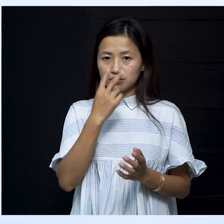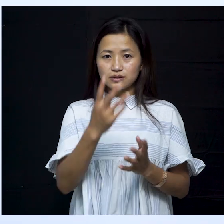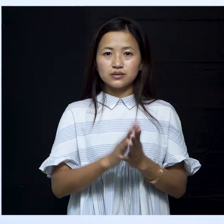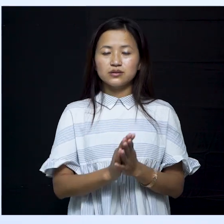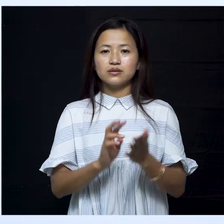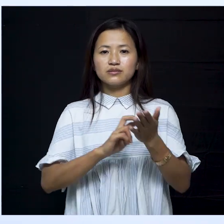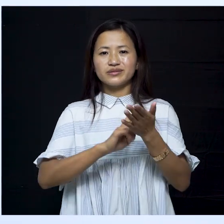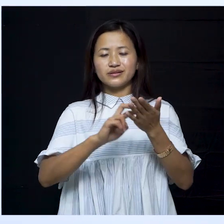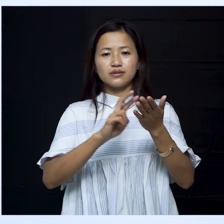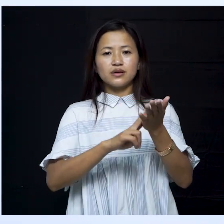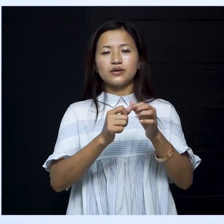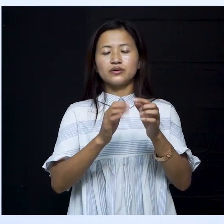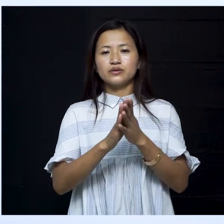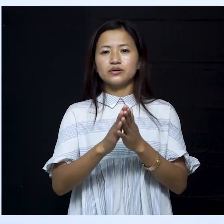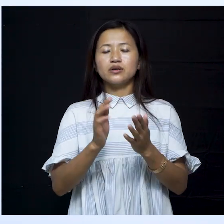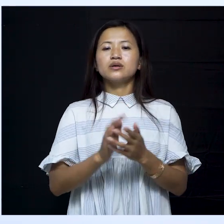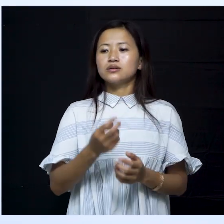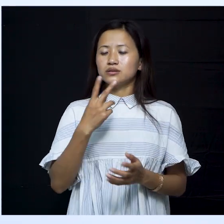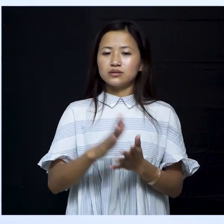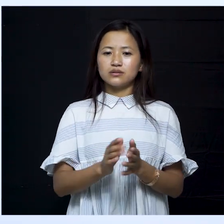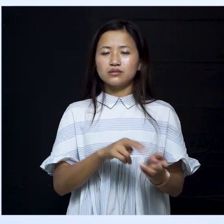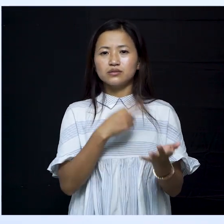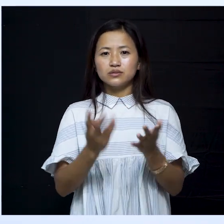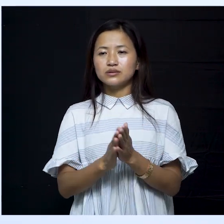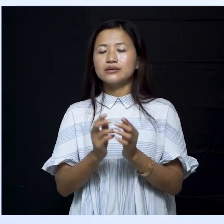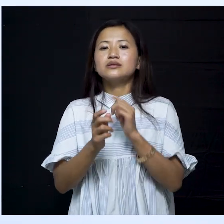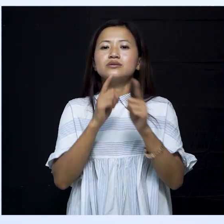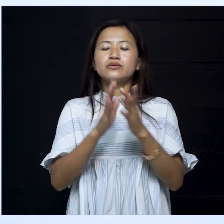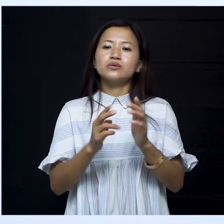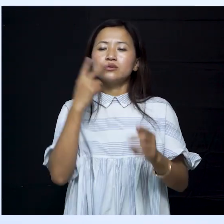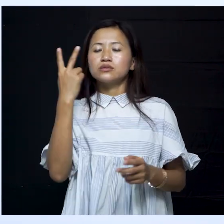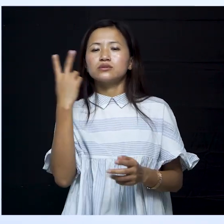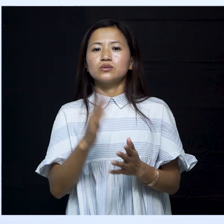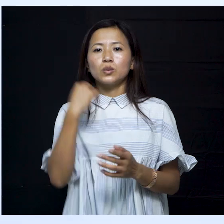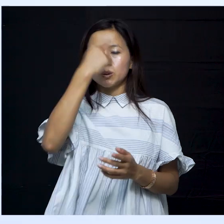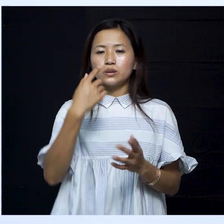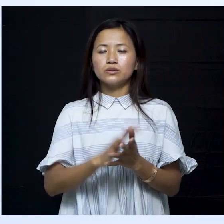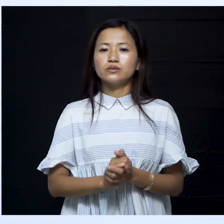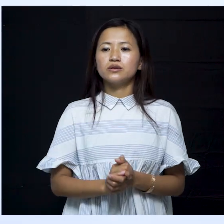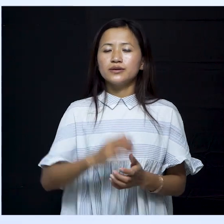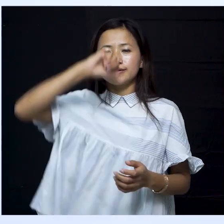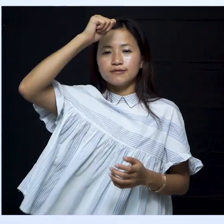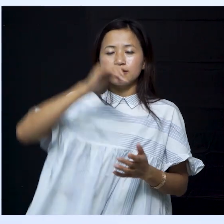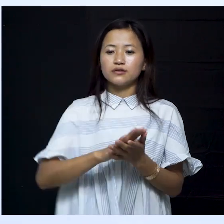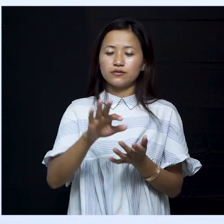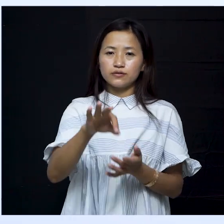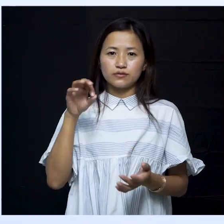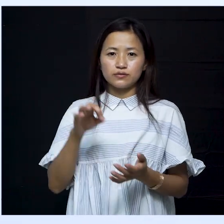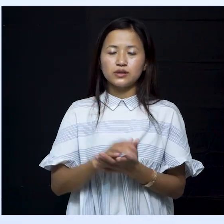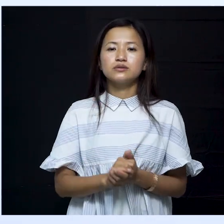someone narrated this incident to me, who was traveling and found in India he found